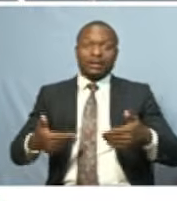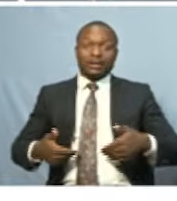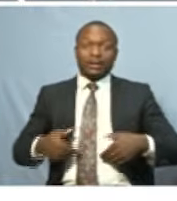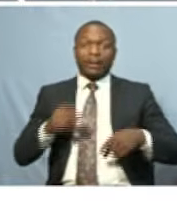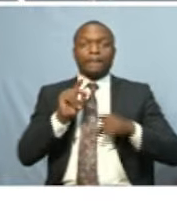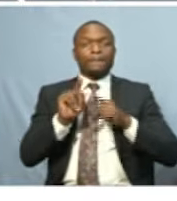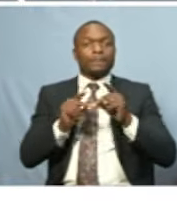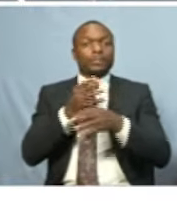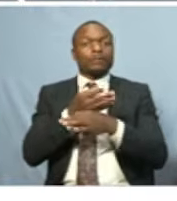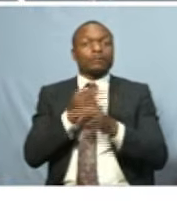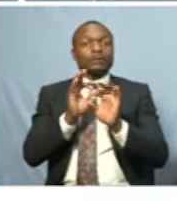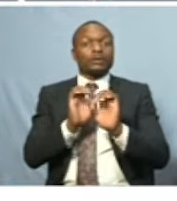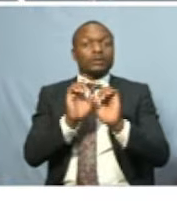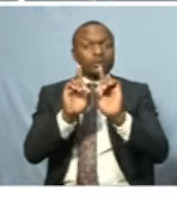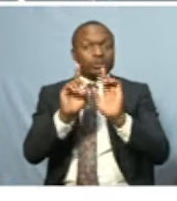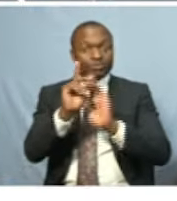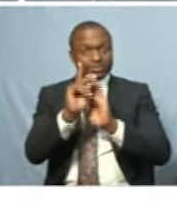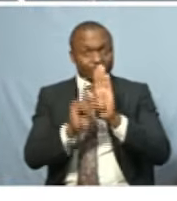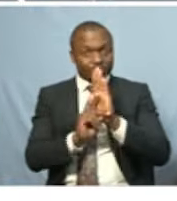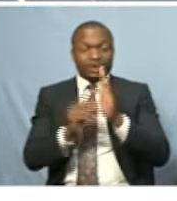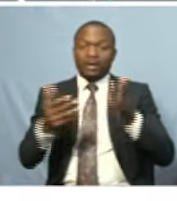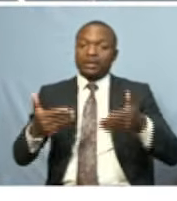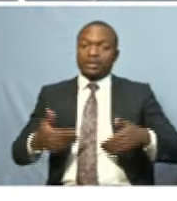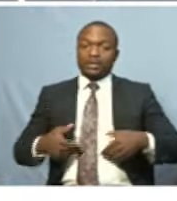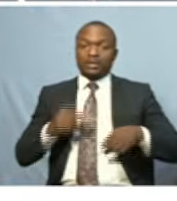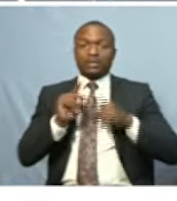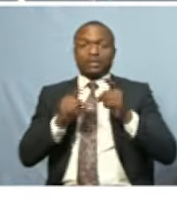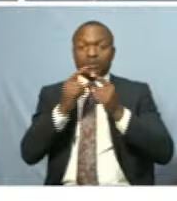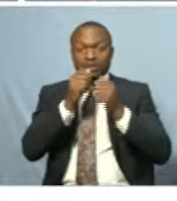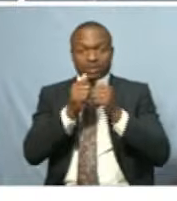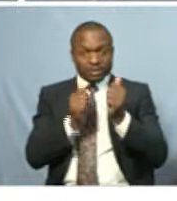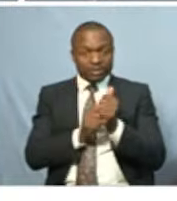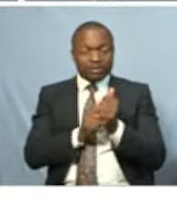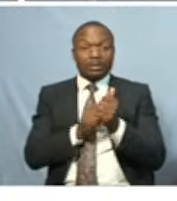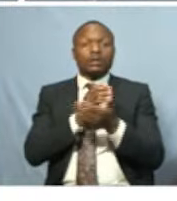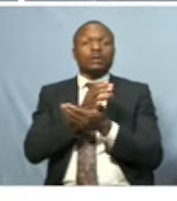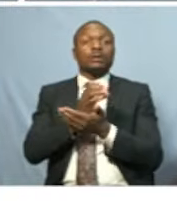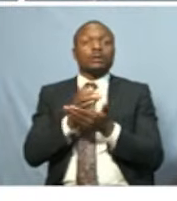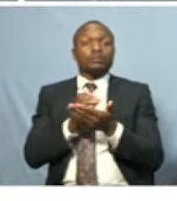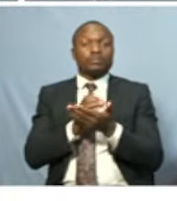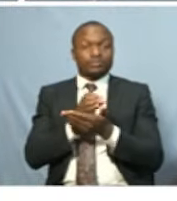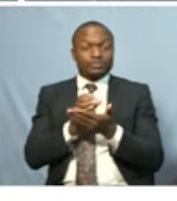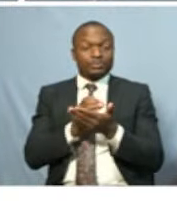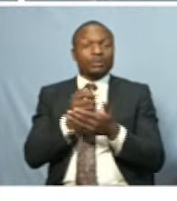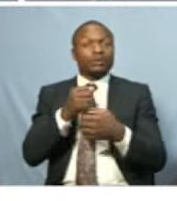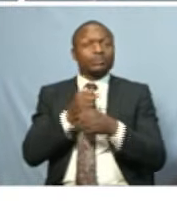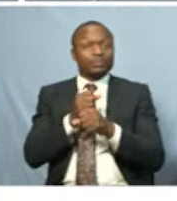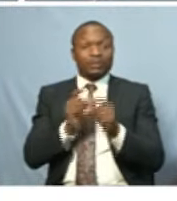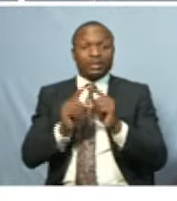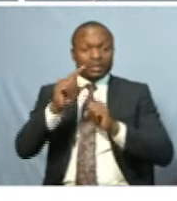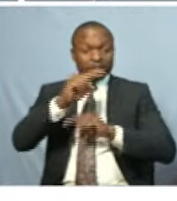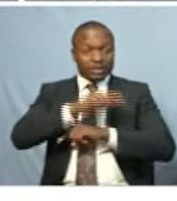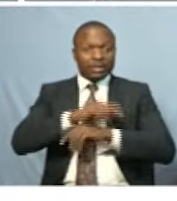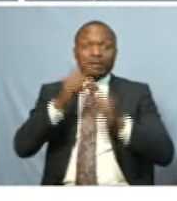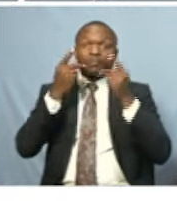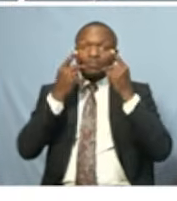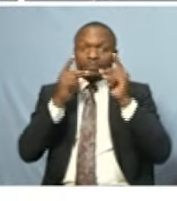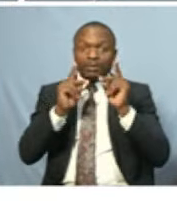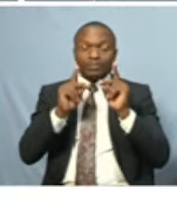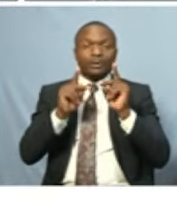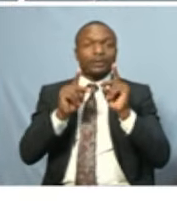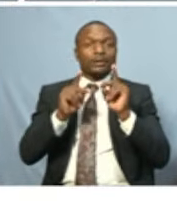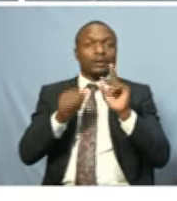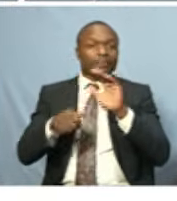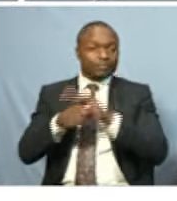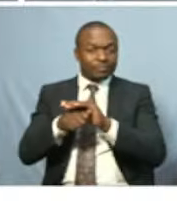about free education policy, the young people, talk about employment that we have created in Zambia today, public and private.